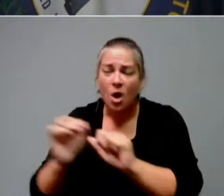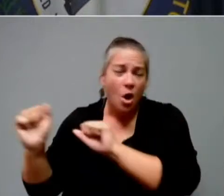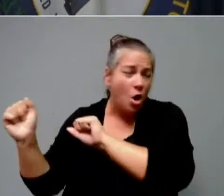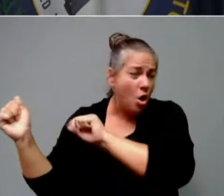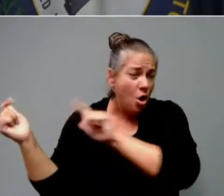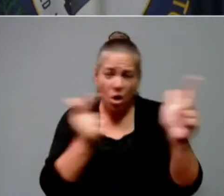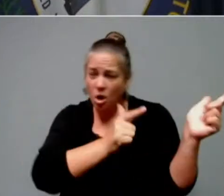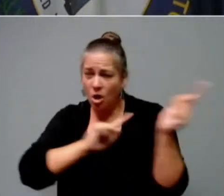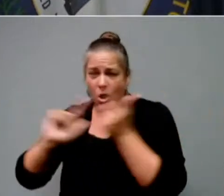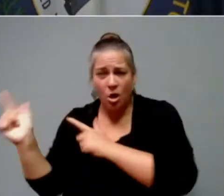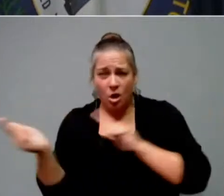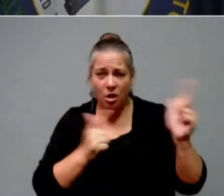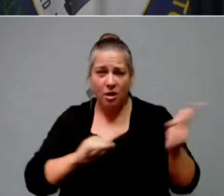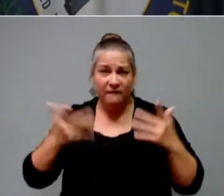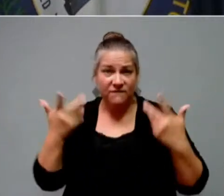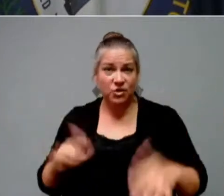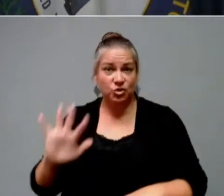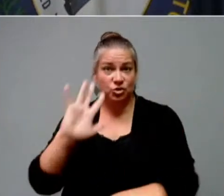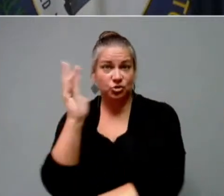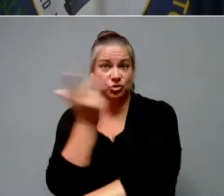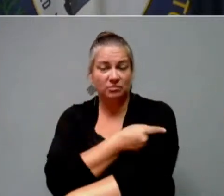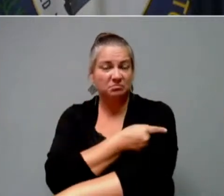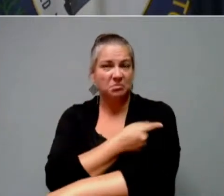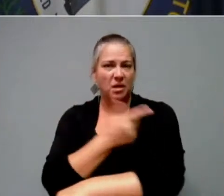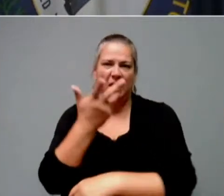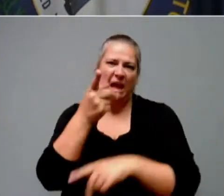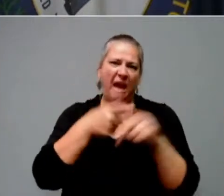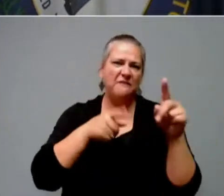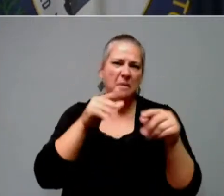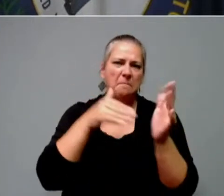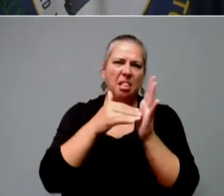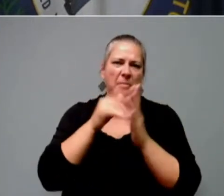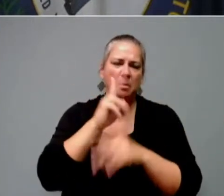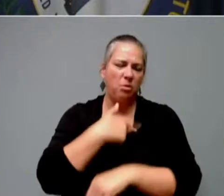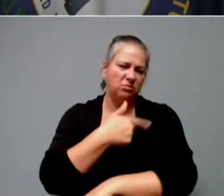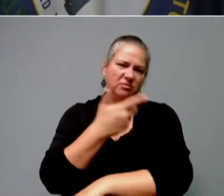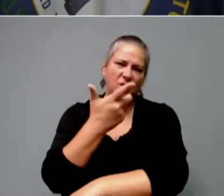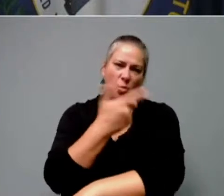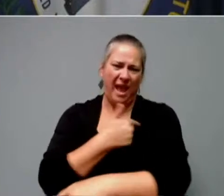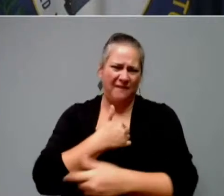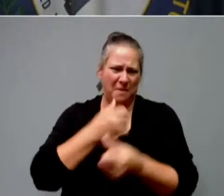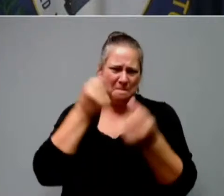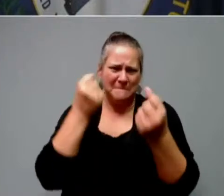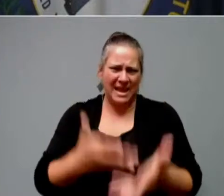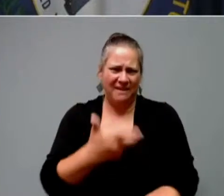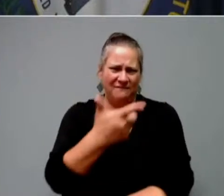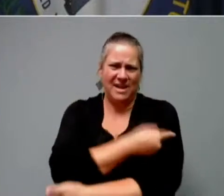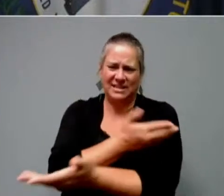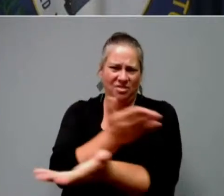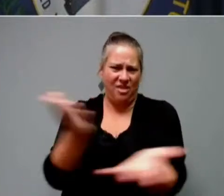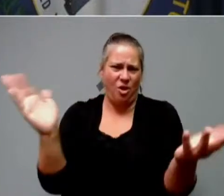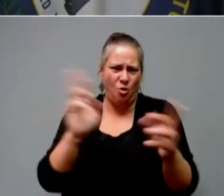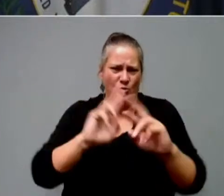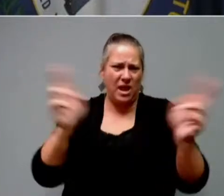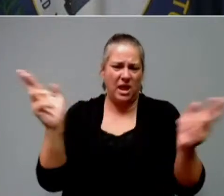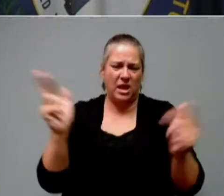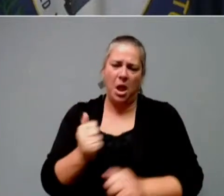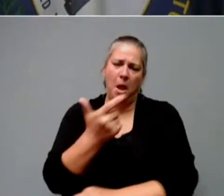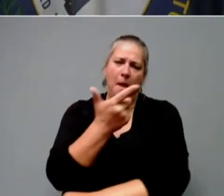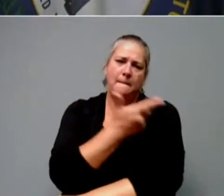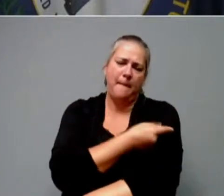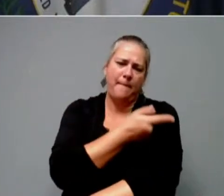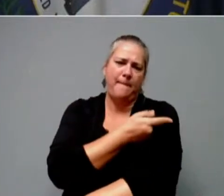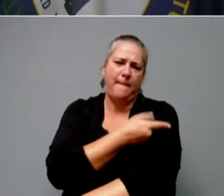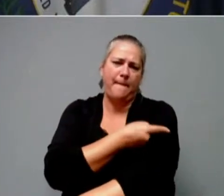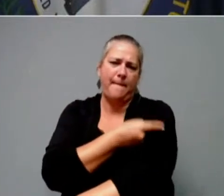get the vaccine tomorrow, we could vaccinate 500,000 people tomorrow. We have that many vaccines that are out there and ready, then we wouldn't